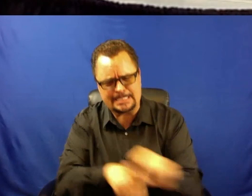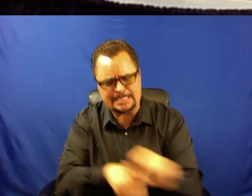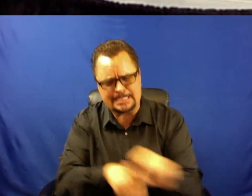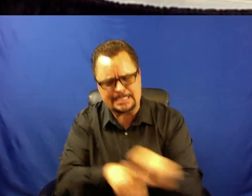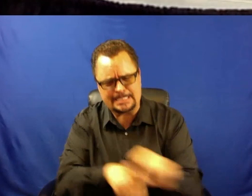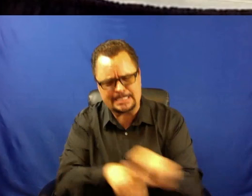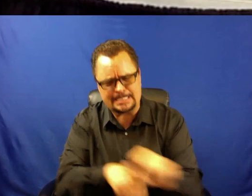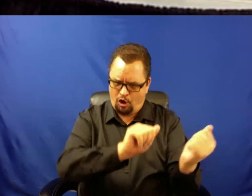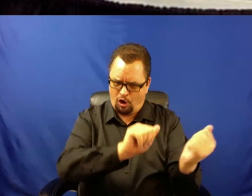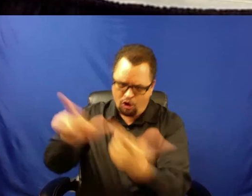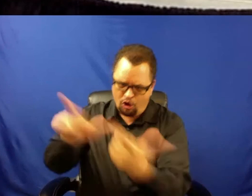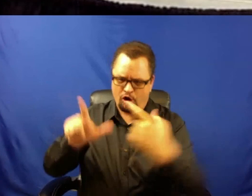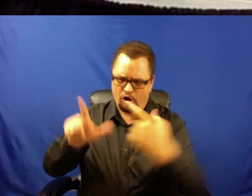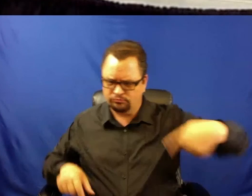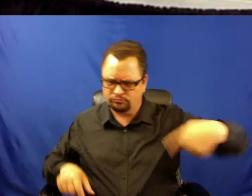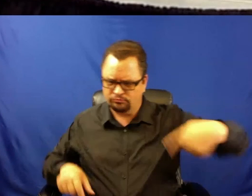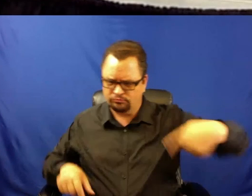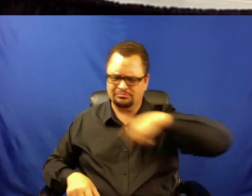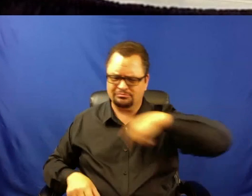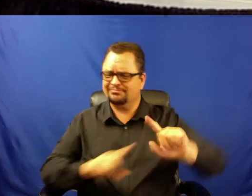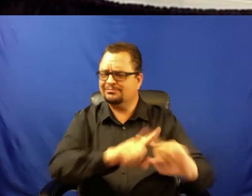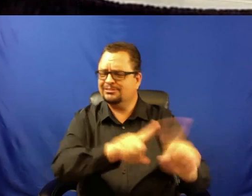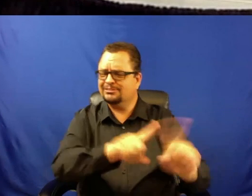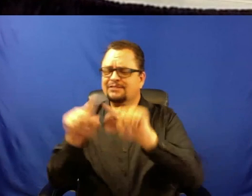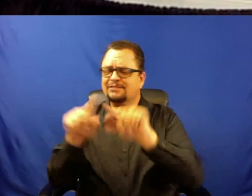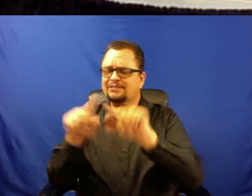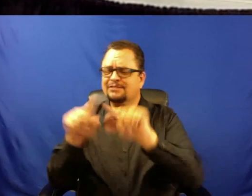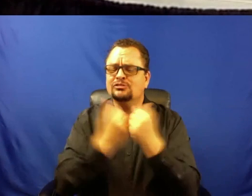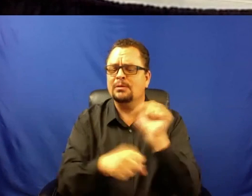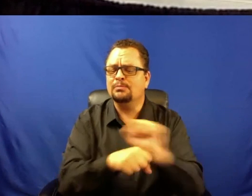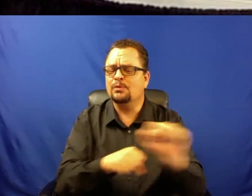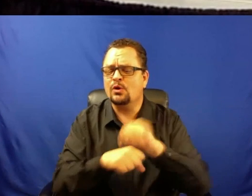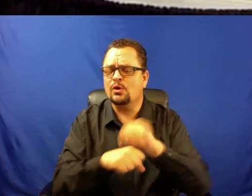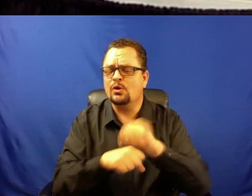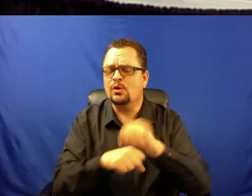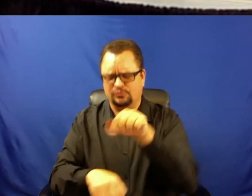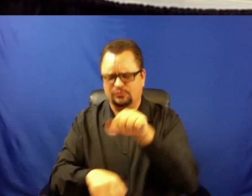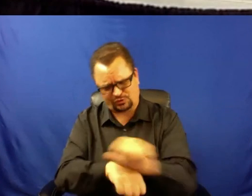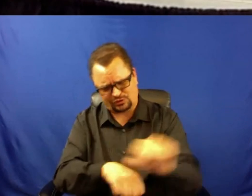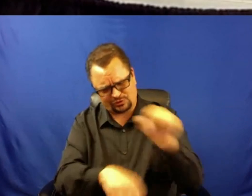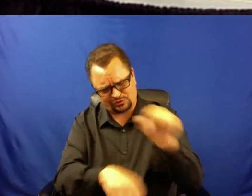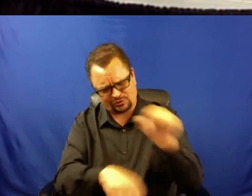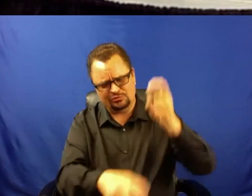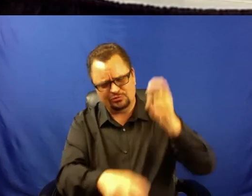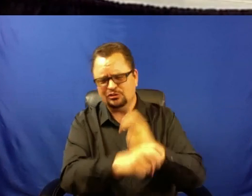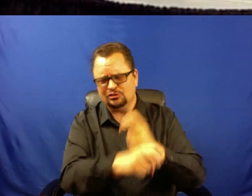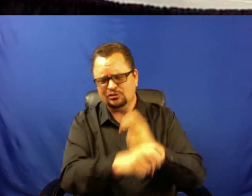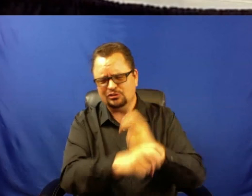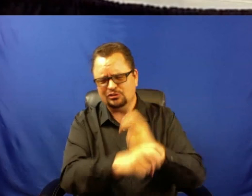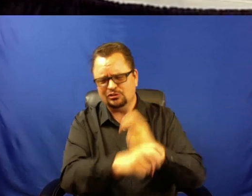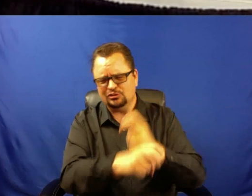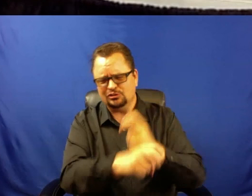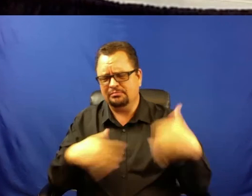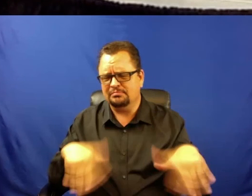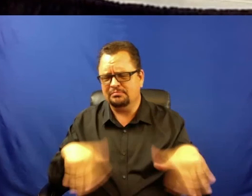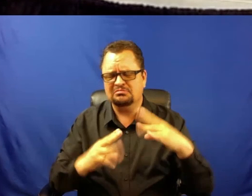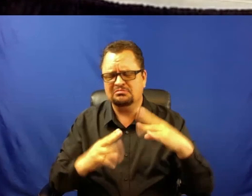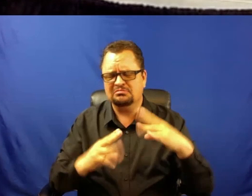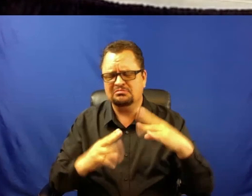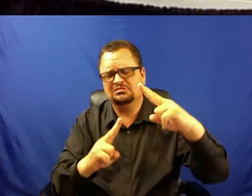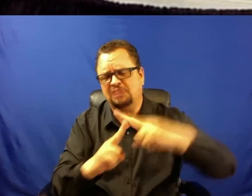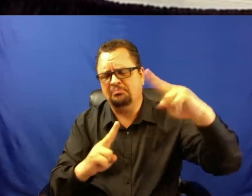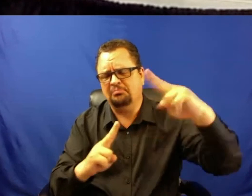And I think that's so important, because there's a lot of noise and